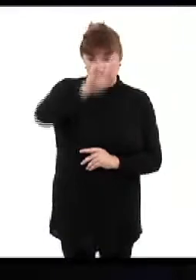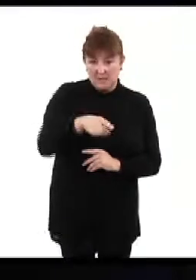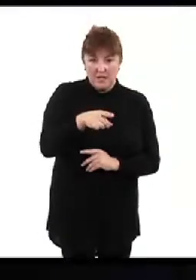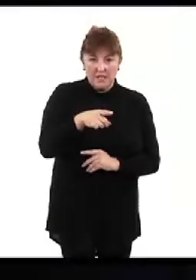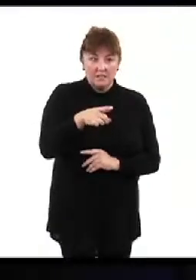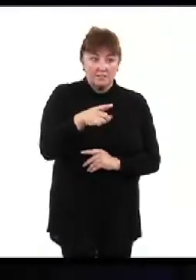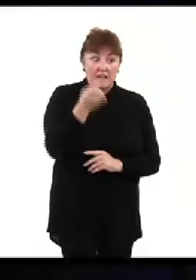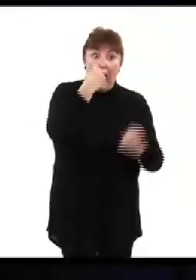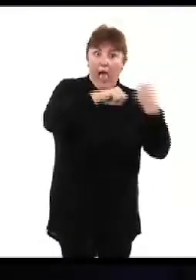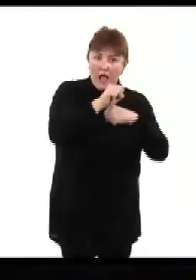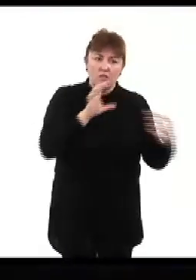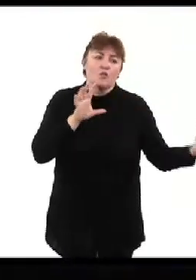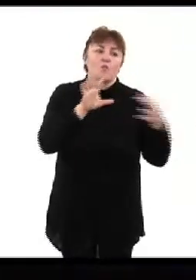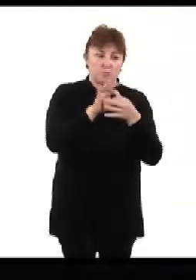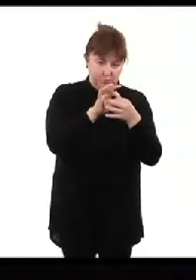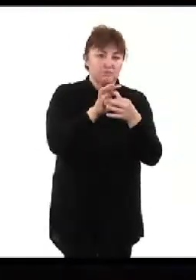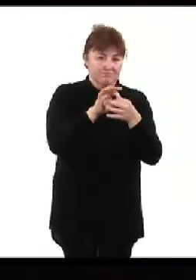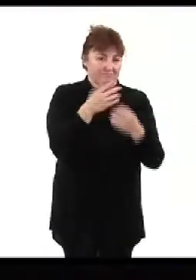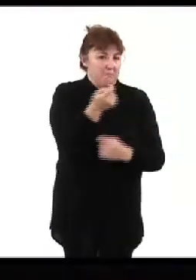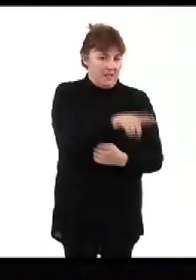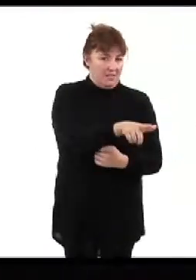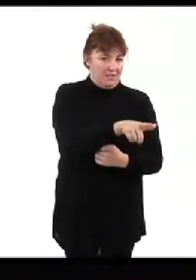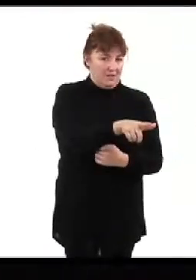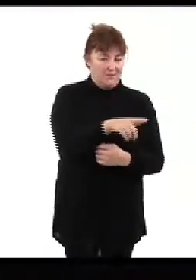that they denote.